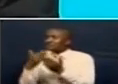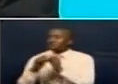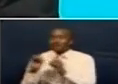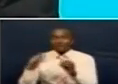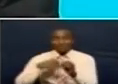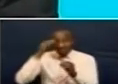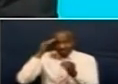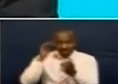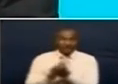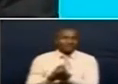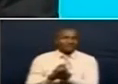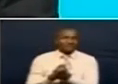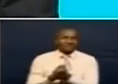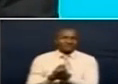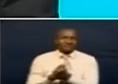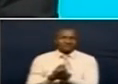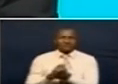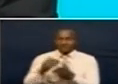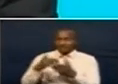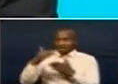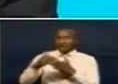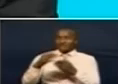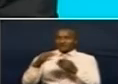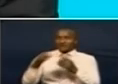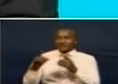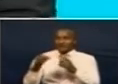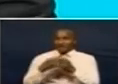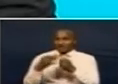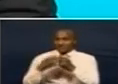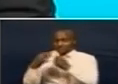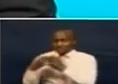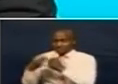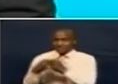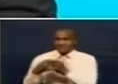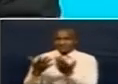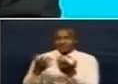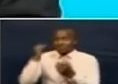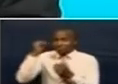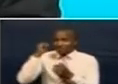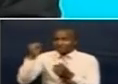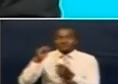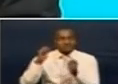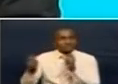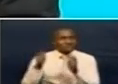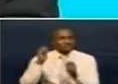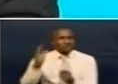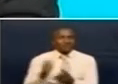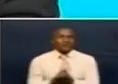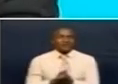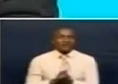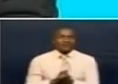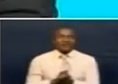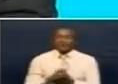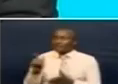believe, Anne, is that after August 8th, the matrix of politics always changes. It has